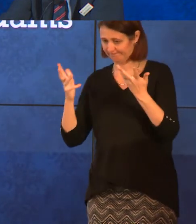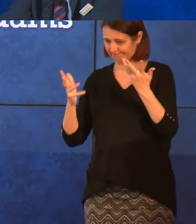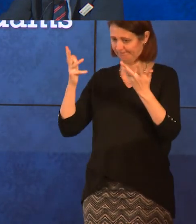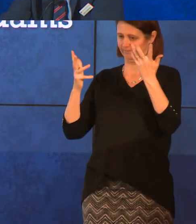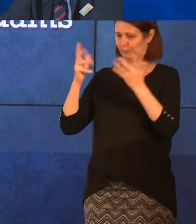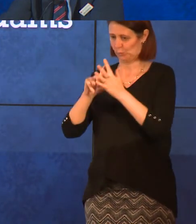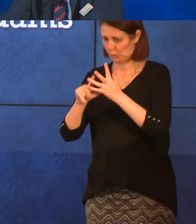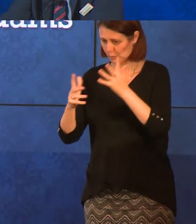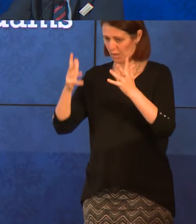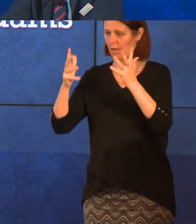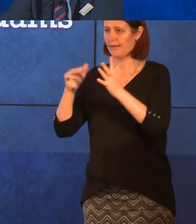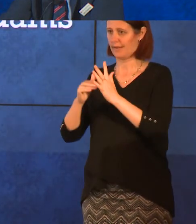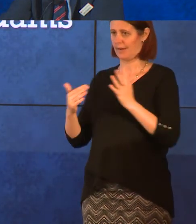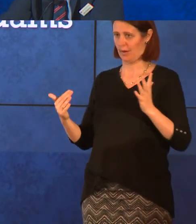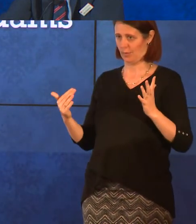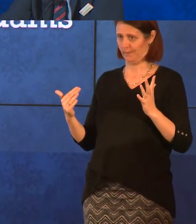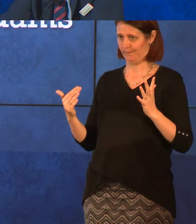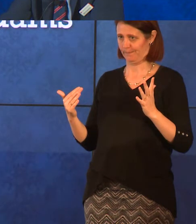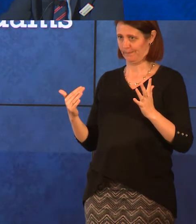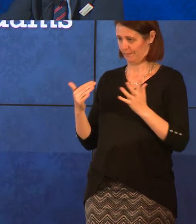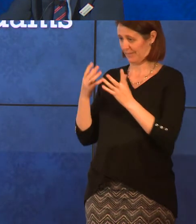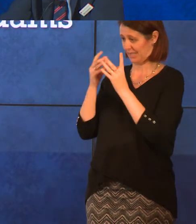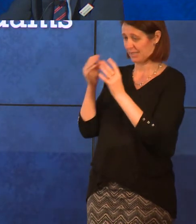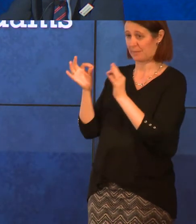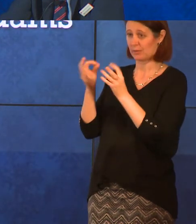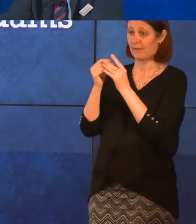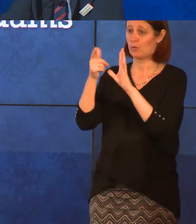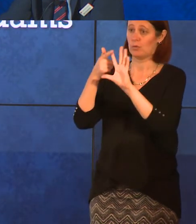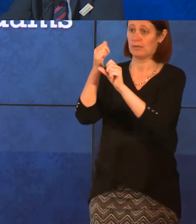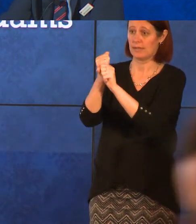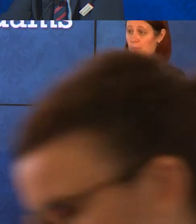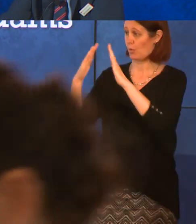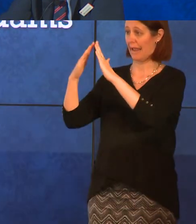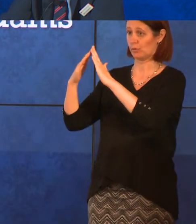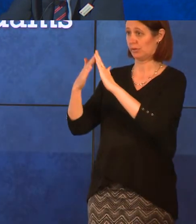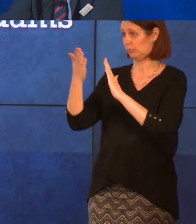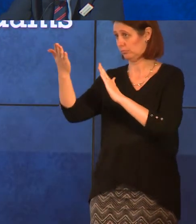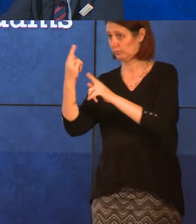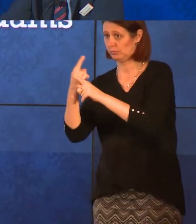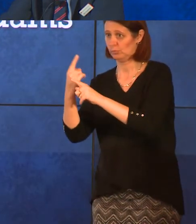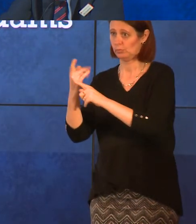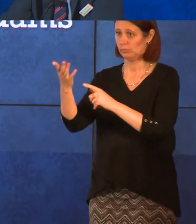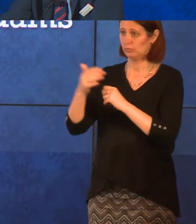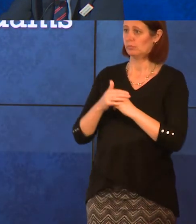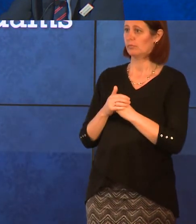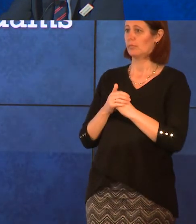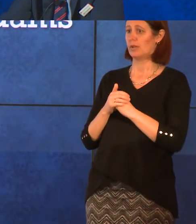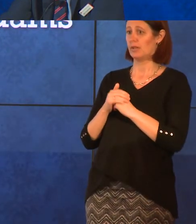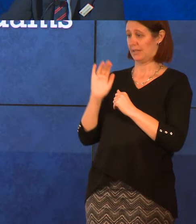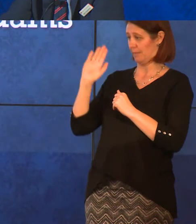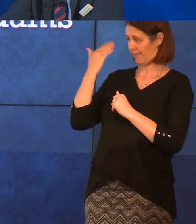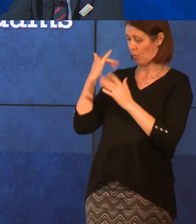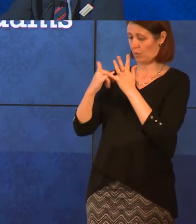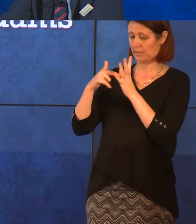bit. Particularly housing is a good example. It was just raised. It was previously provided by a